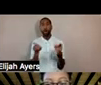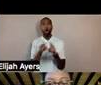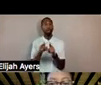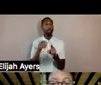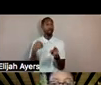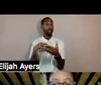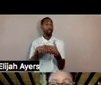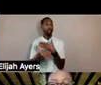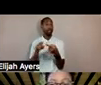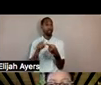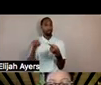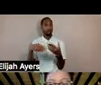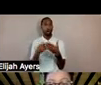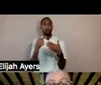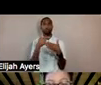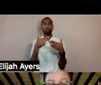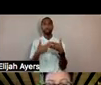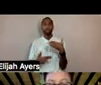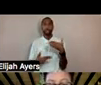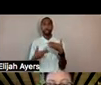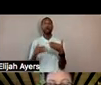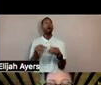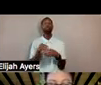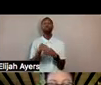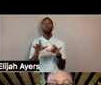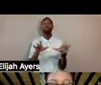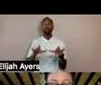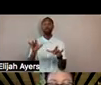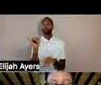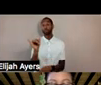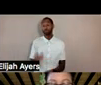these slides after the gathering, along with the recording.